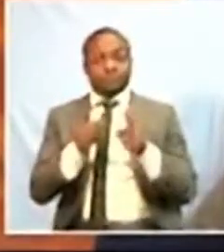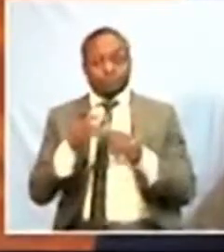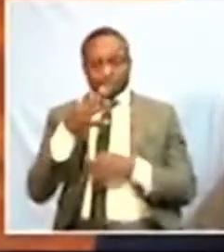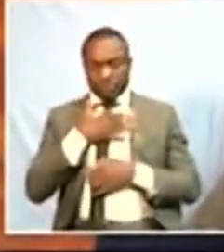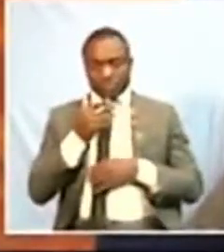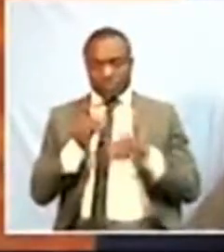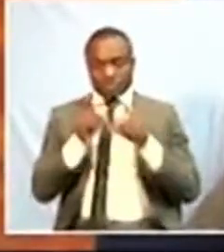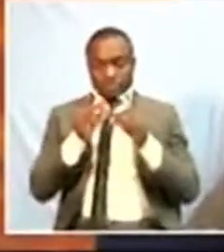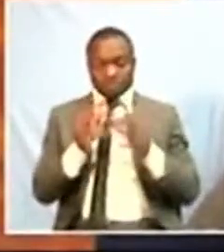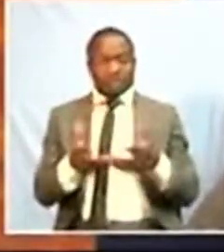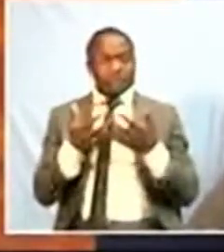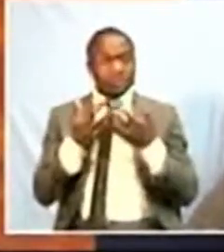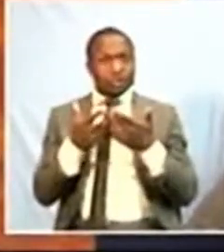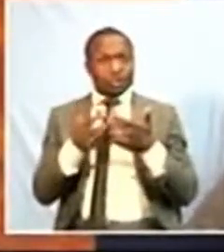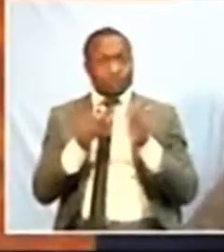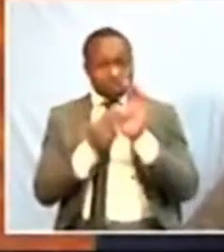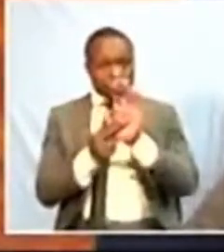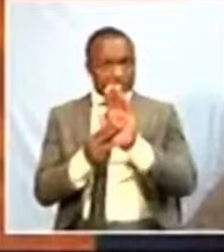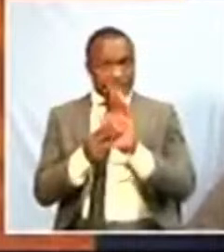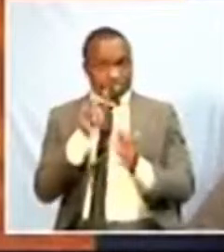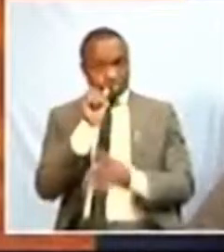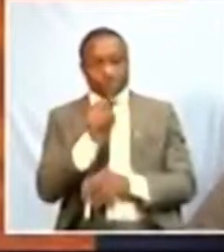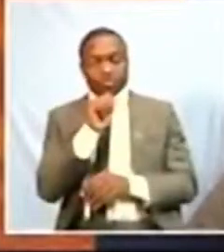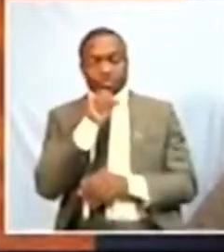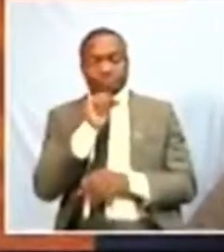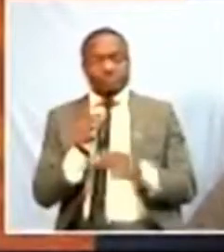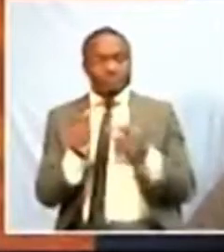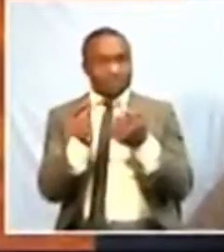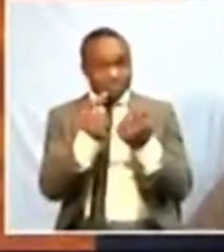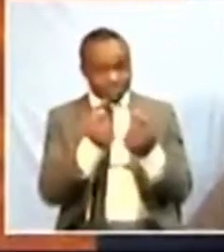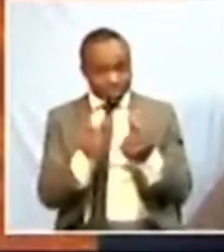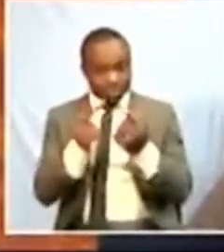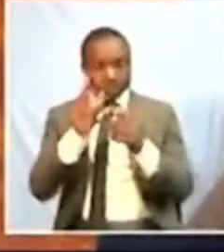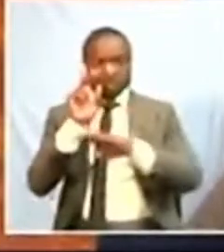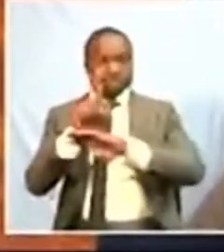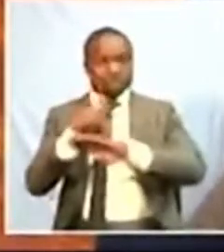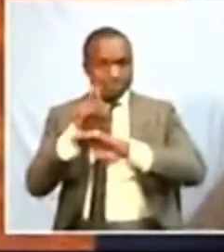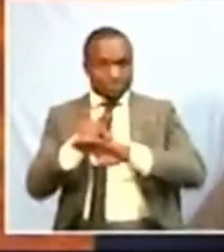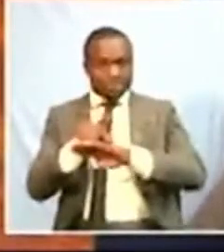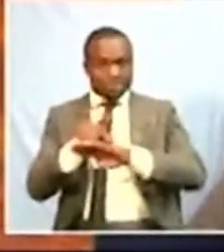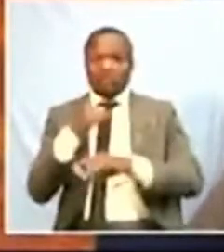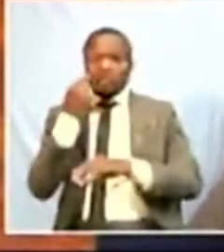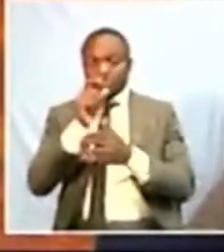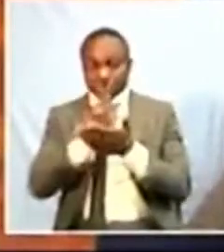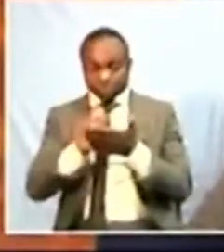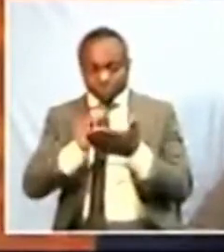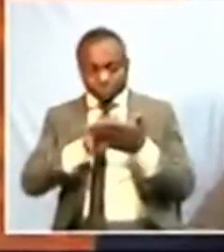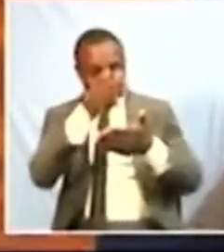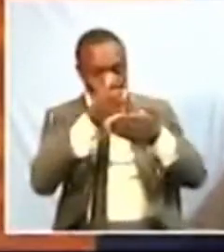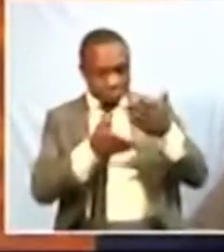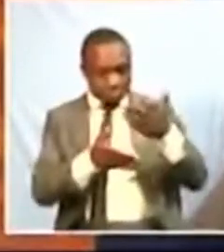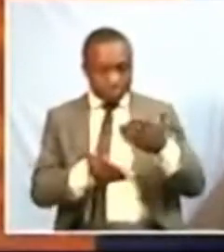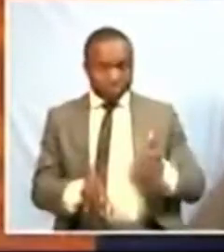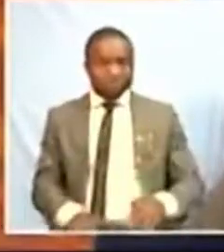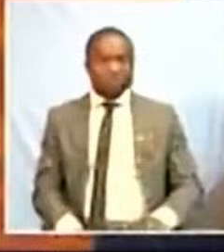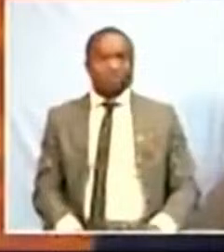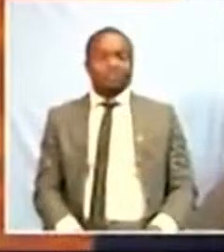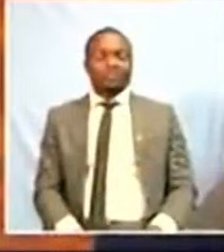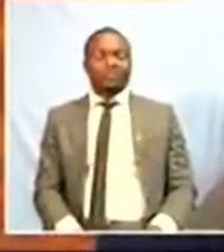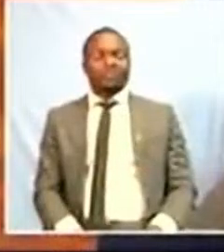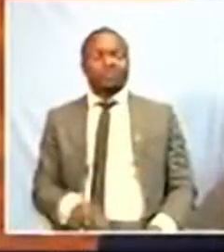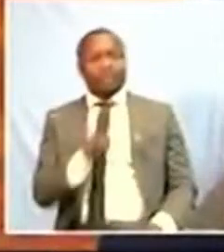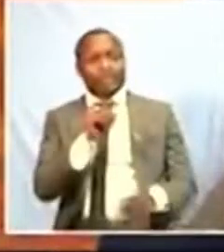data engineering did indicate that that was not the case for this project. And So who wrote this? He was requesting that that